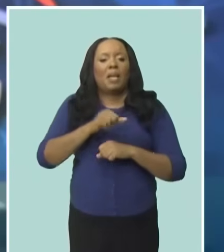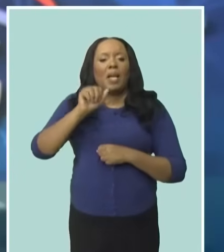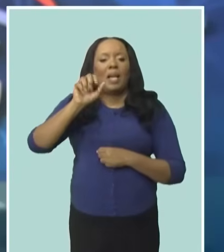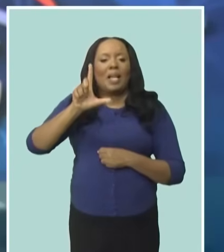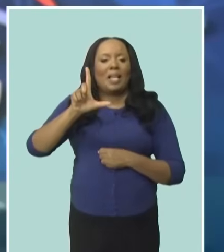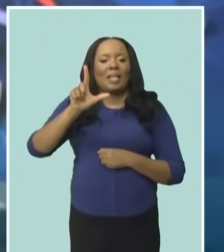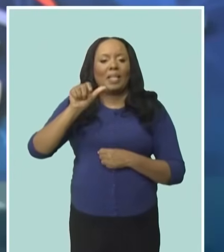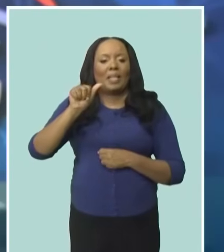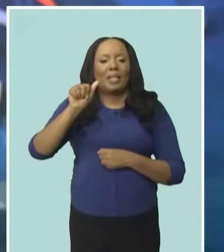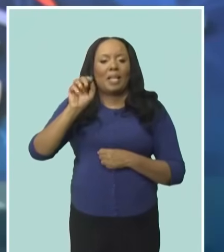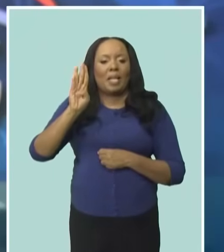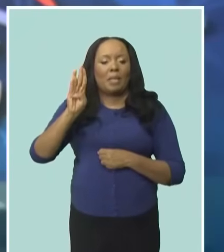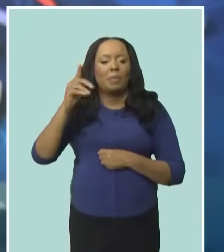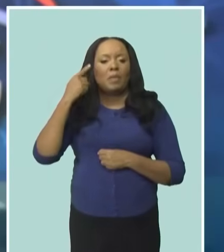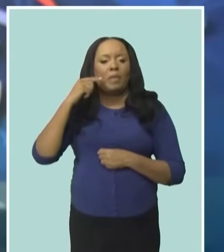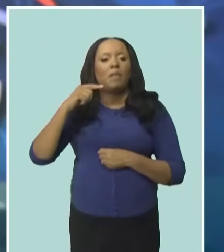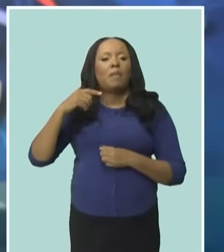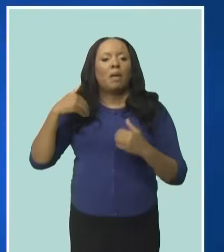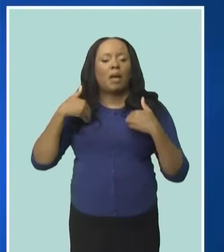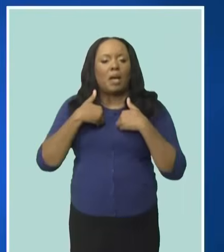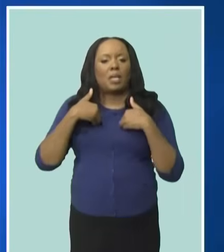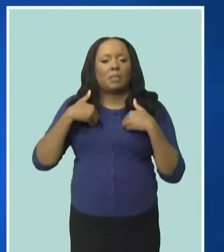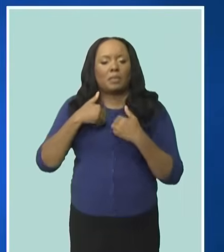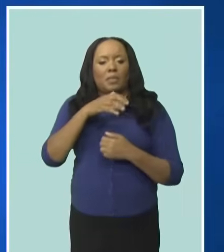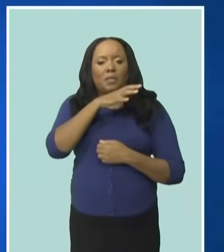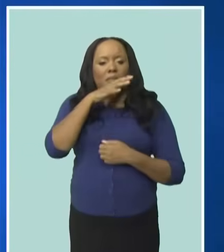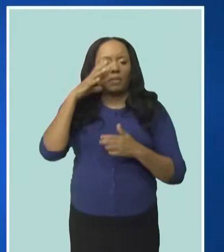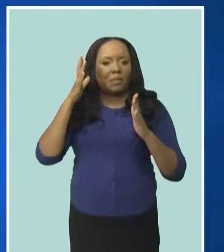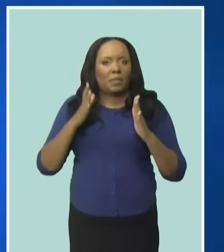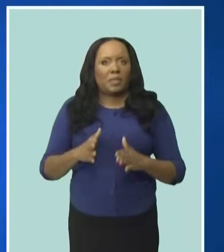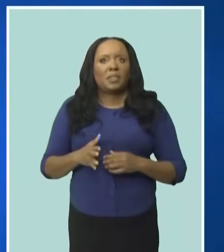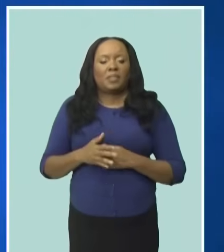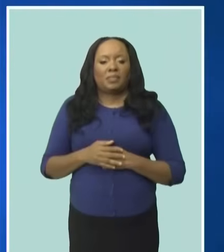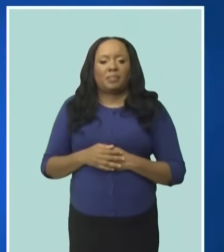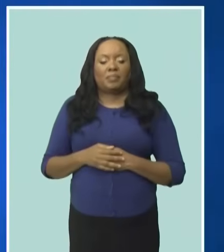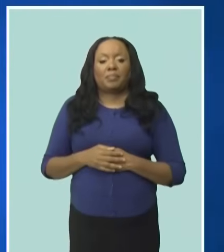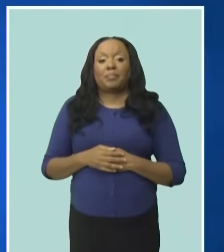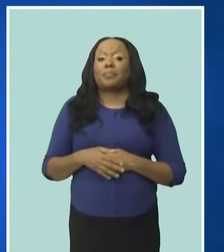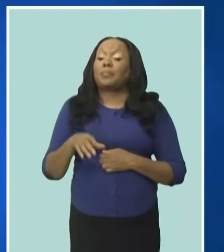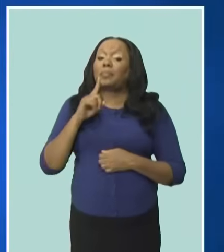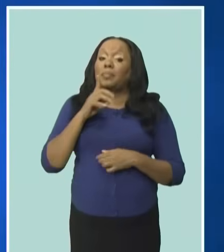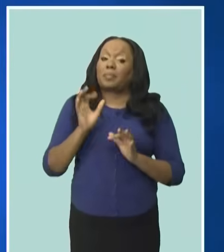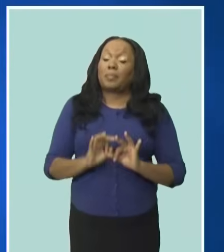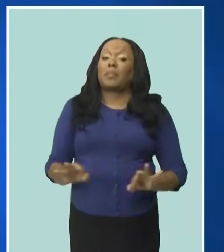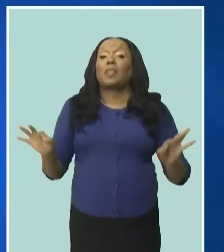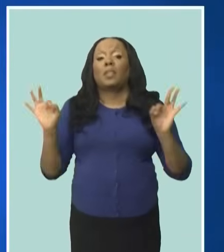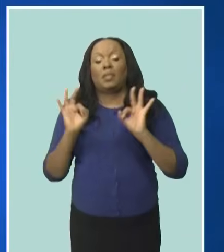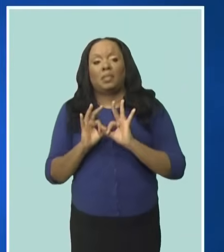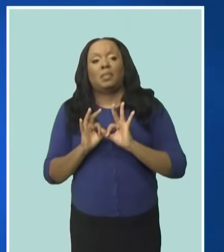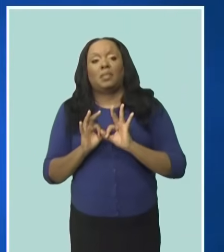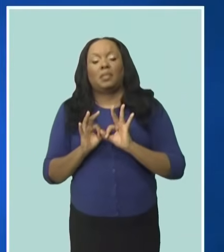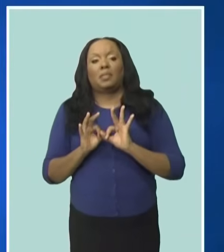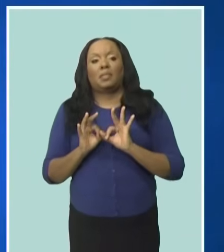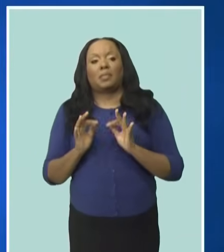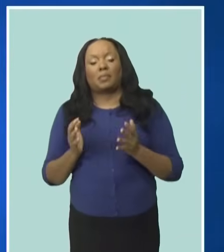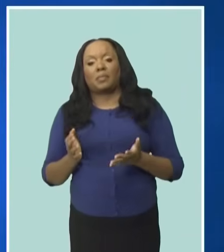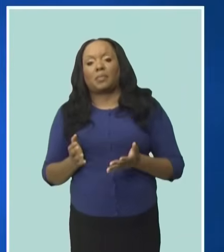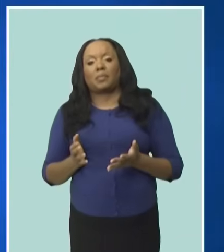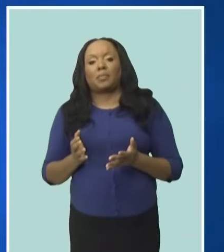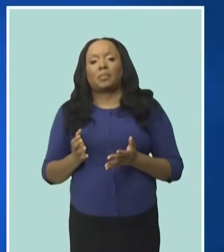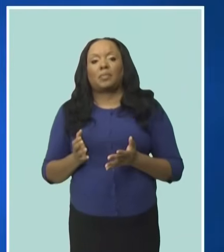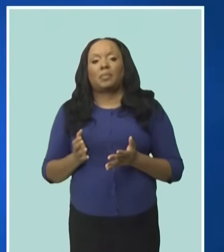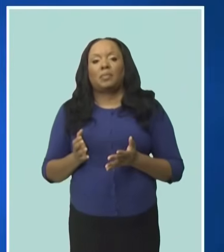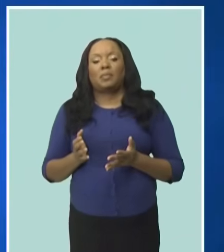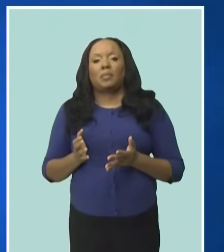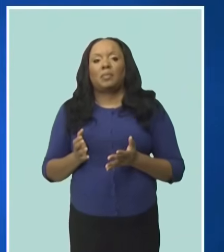laboratory for livestock farmers. It is very important because we have already made the statement that we cannot have a